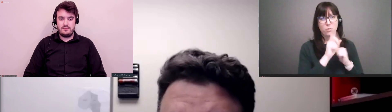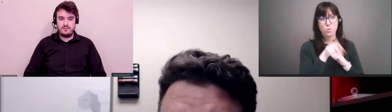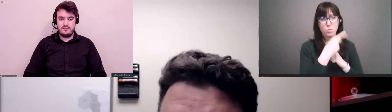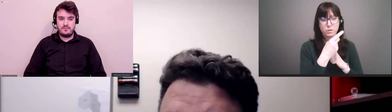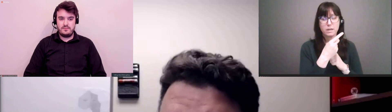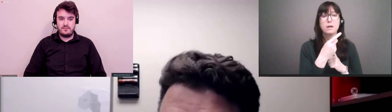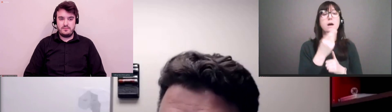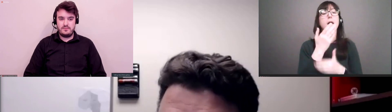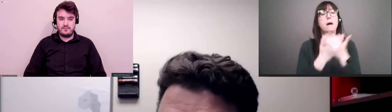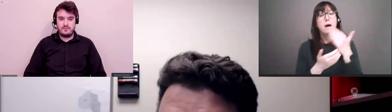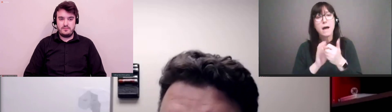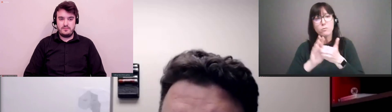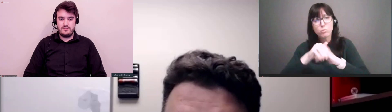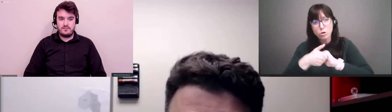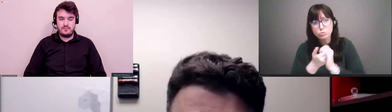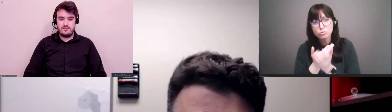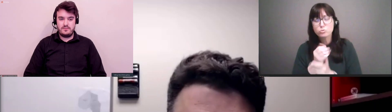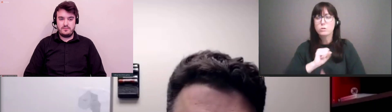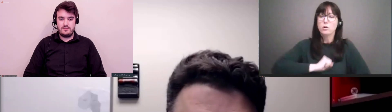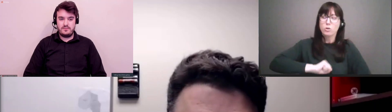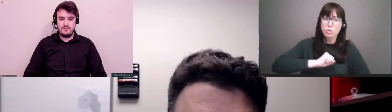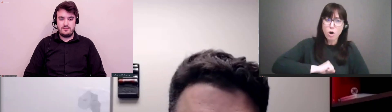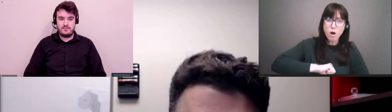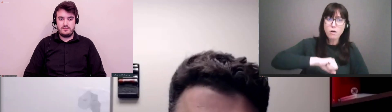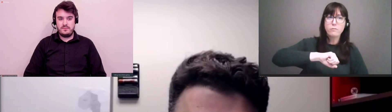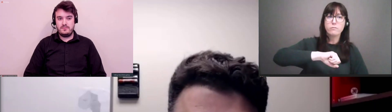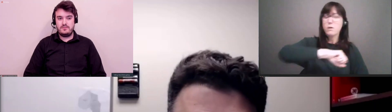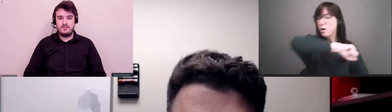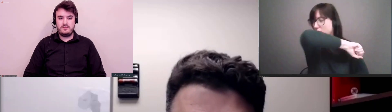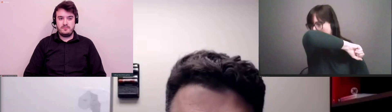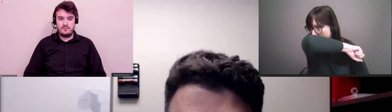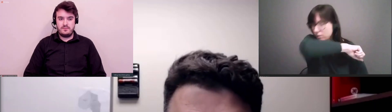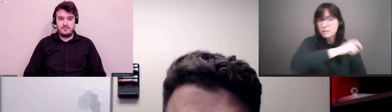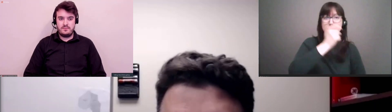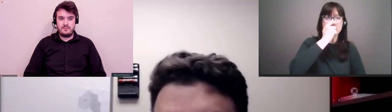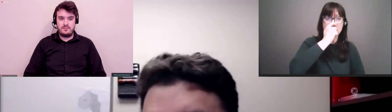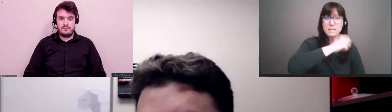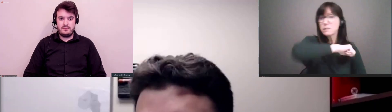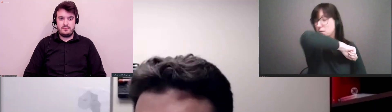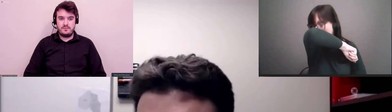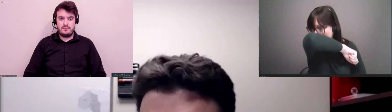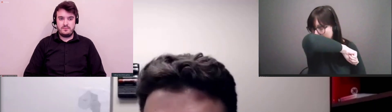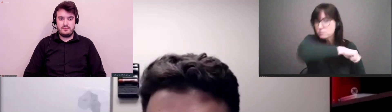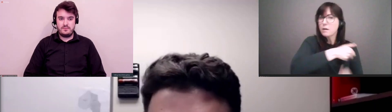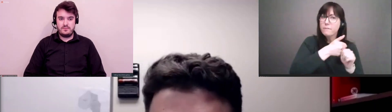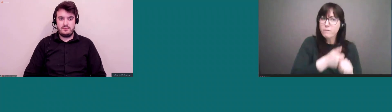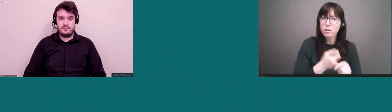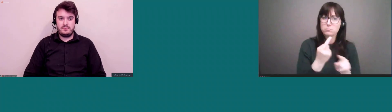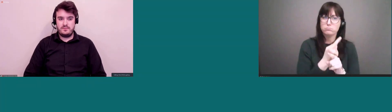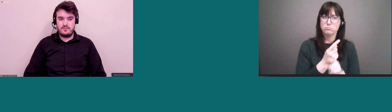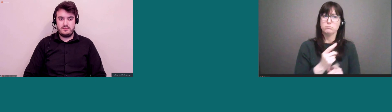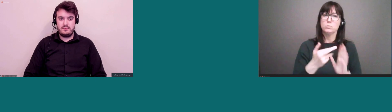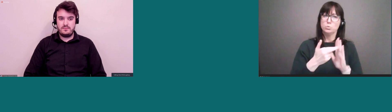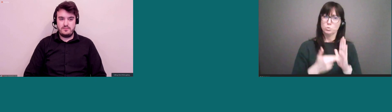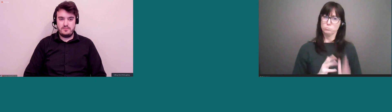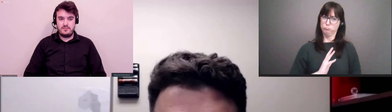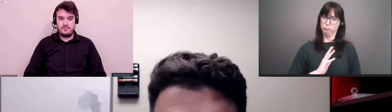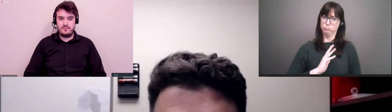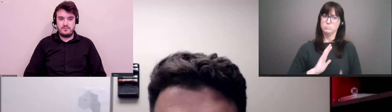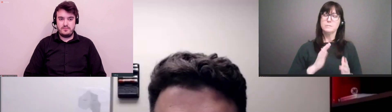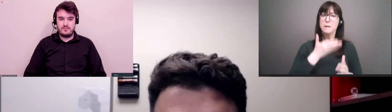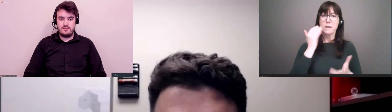coughing and sneezing etiquette, are the best way to limit your own risks of becoming ill, and they are the best way to slow the spread of illness in our